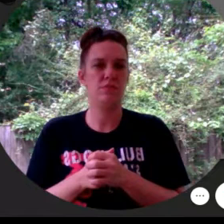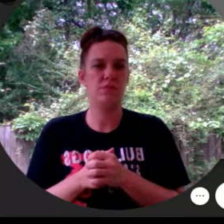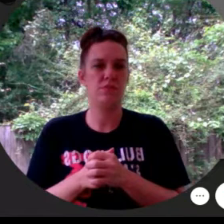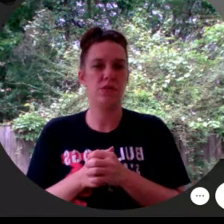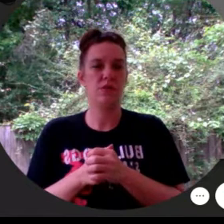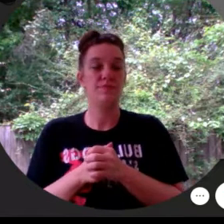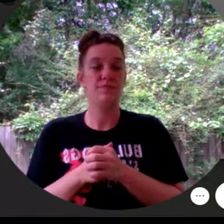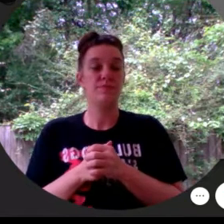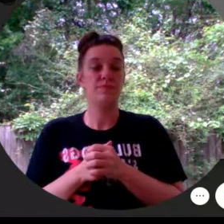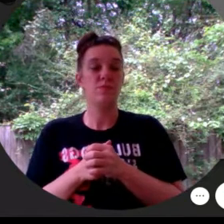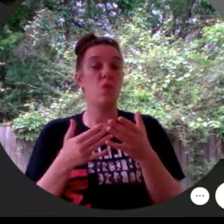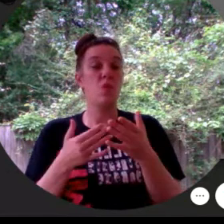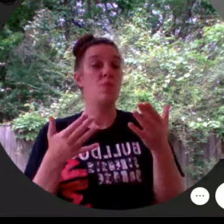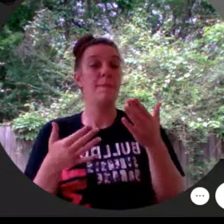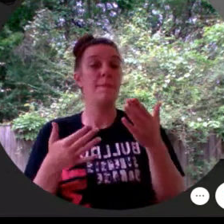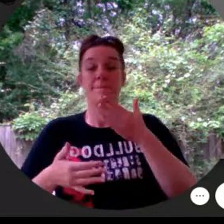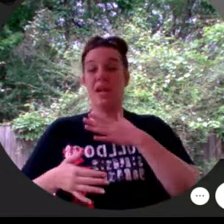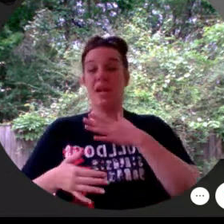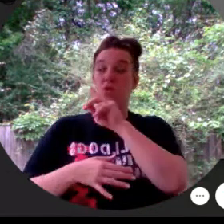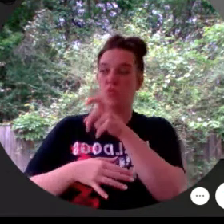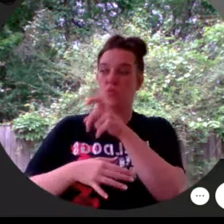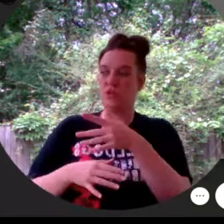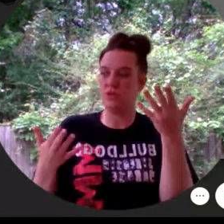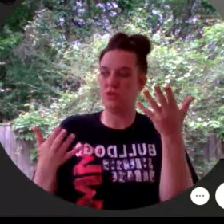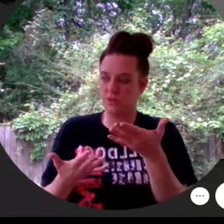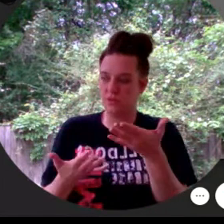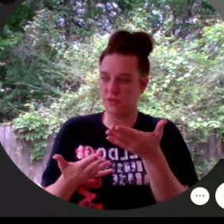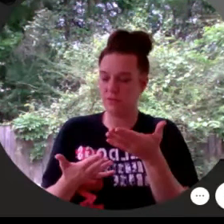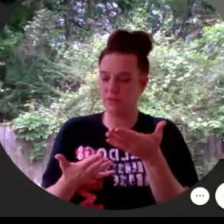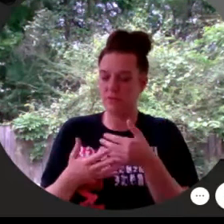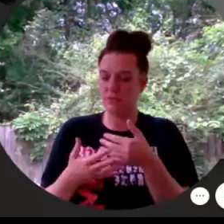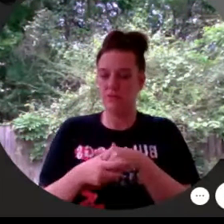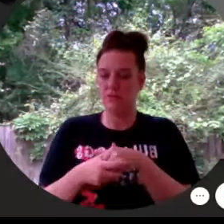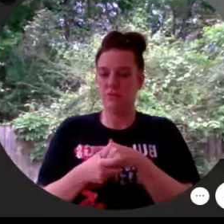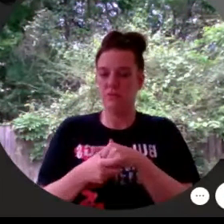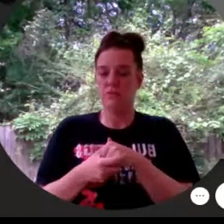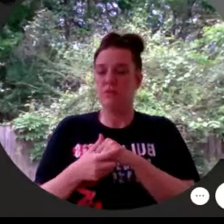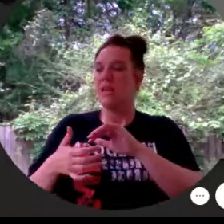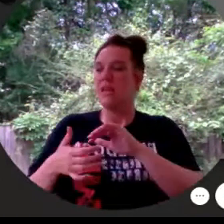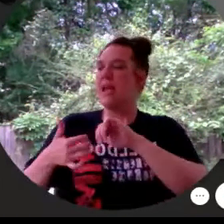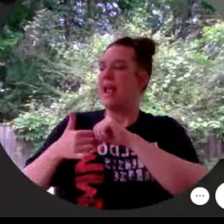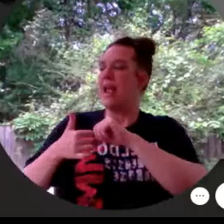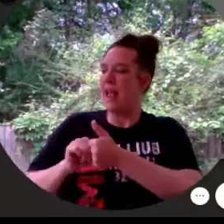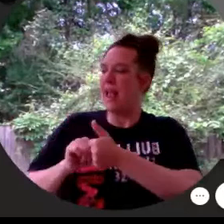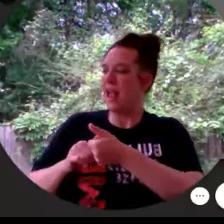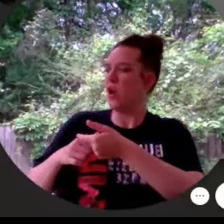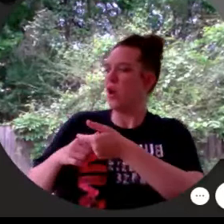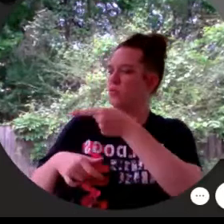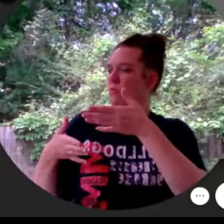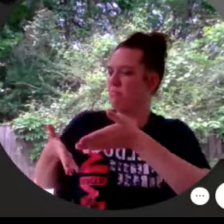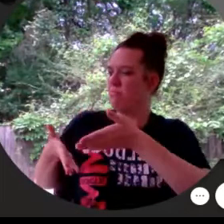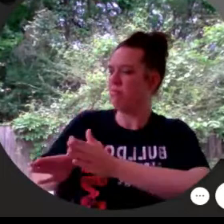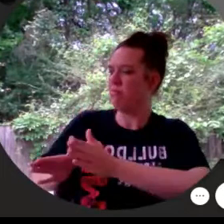is the question. The question is, how could you let this